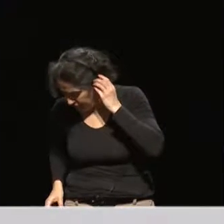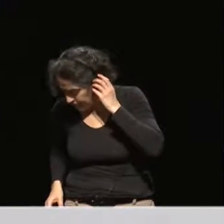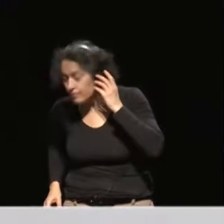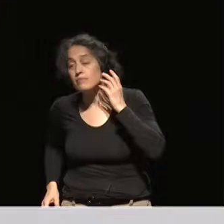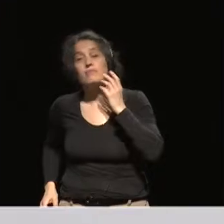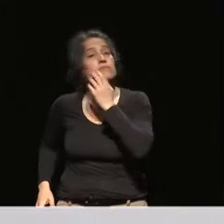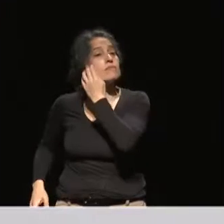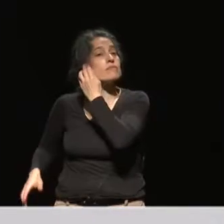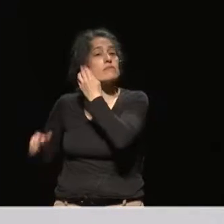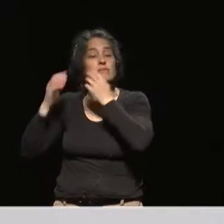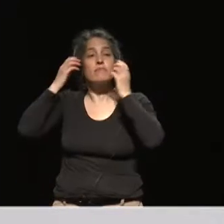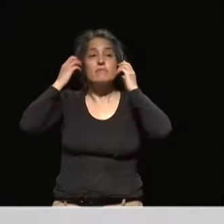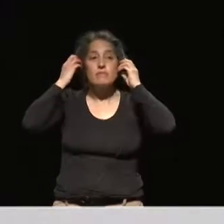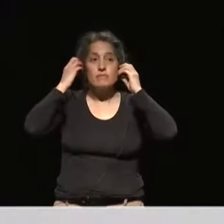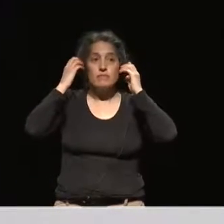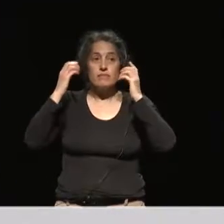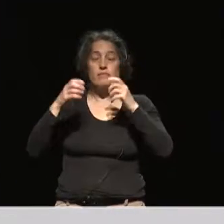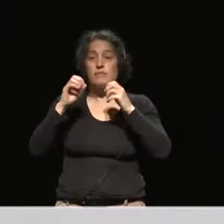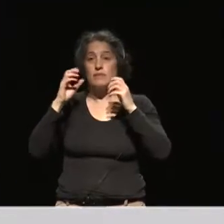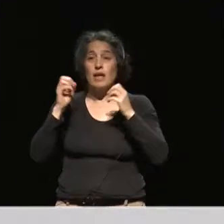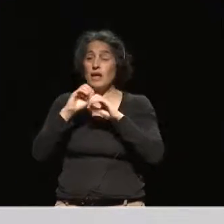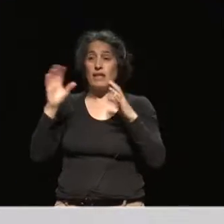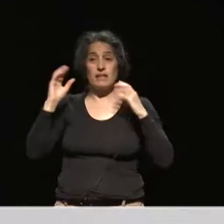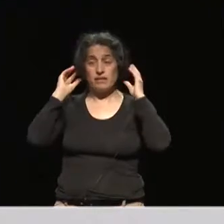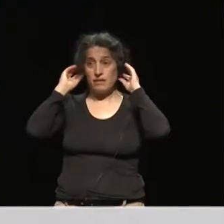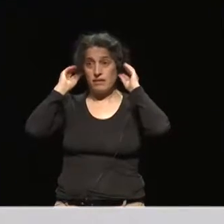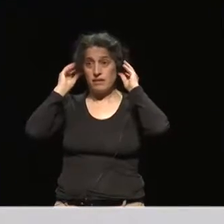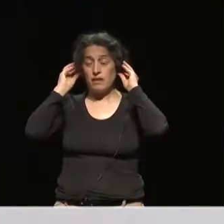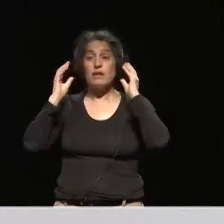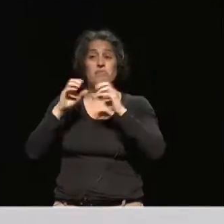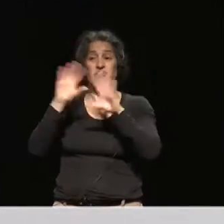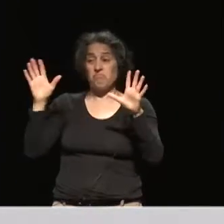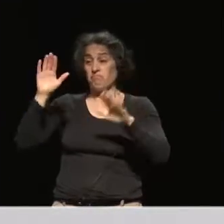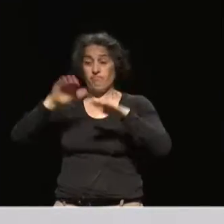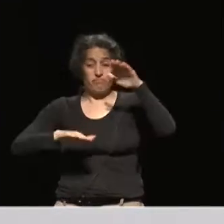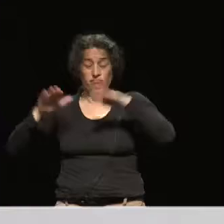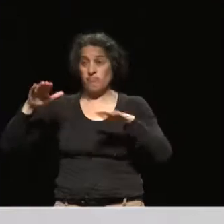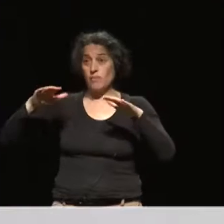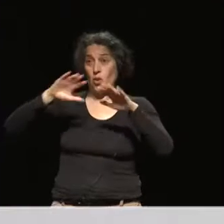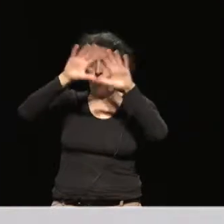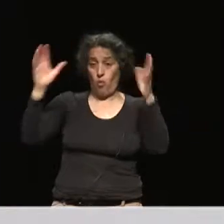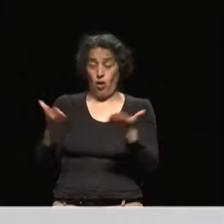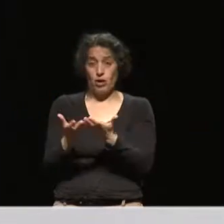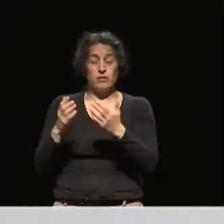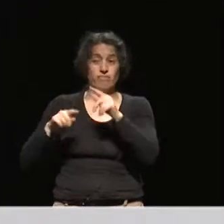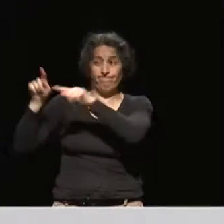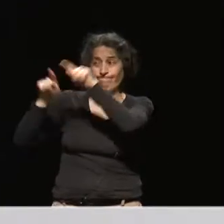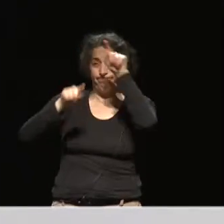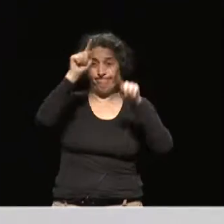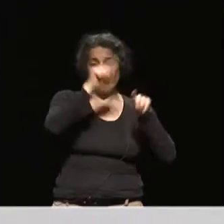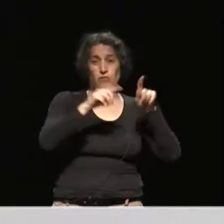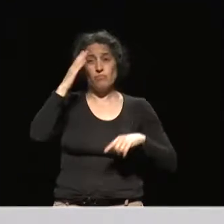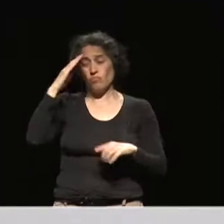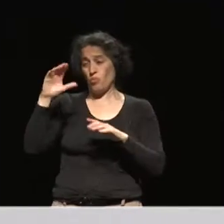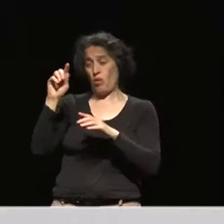not sufficiently present. In some regions, like the Congo, that's a very corrupt country, the